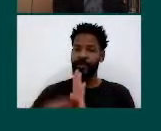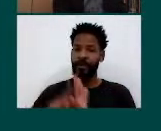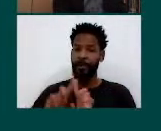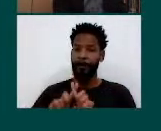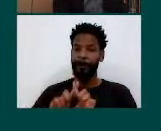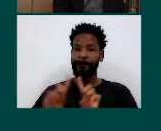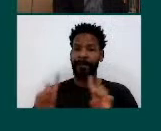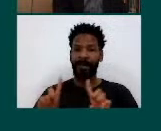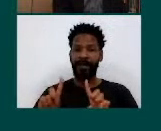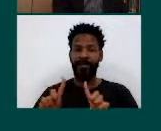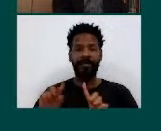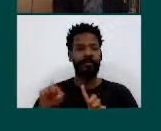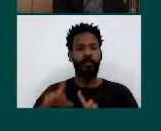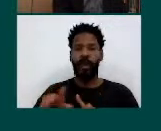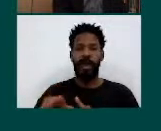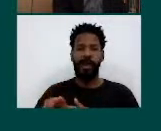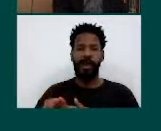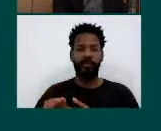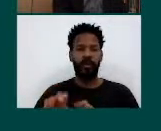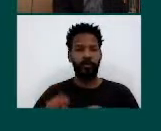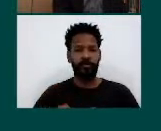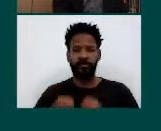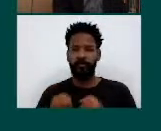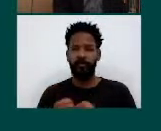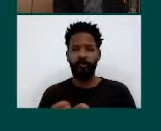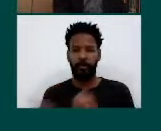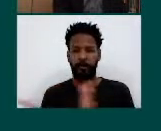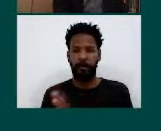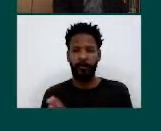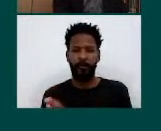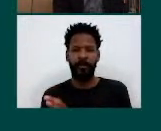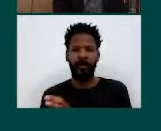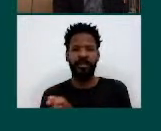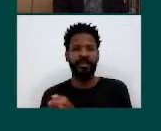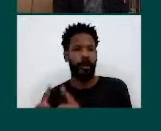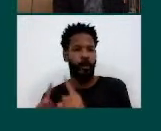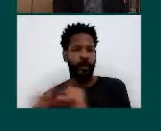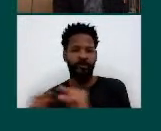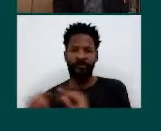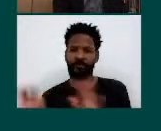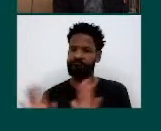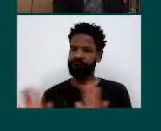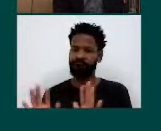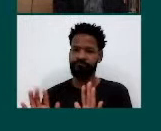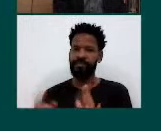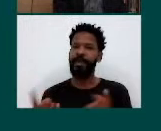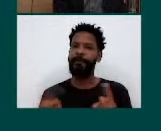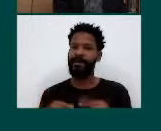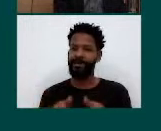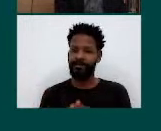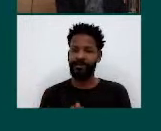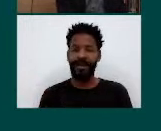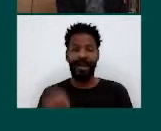but we are fundamentally saying that this is not an isolated effort.